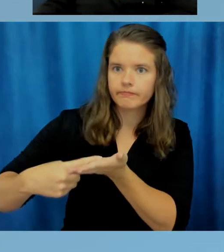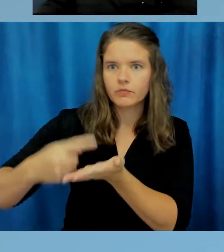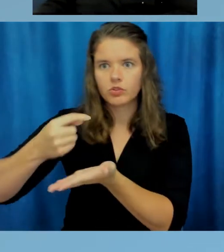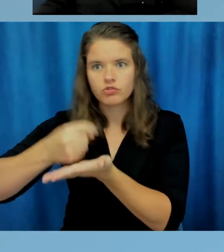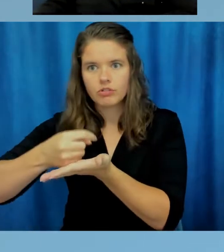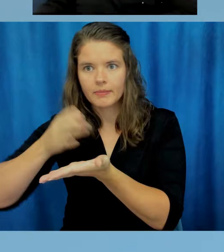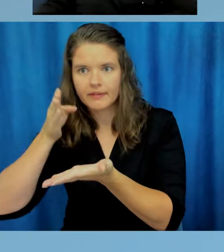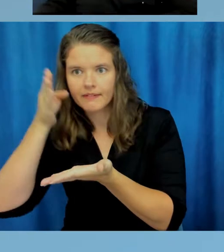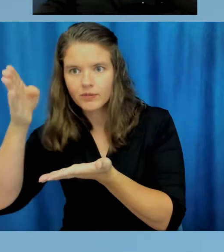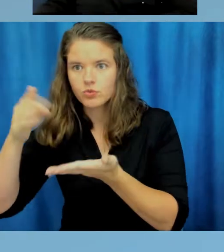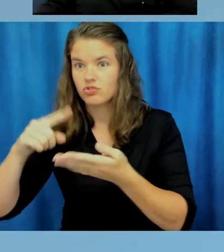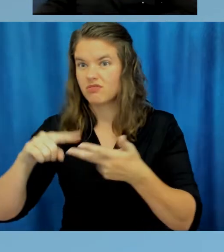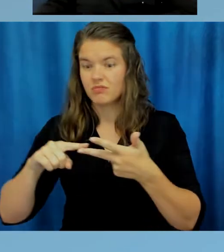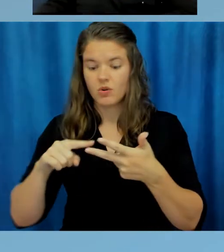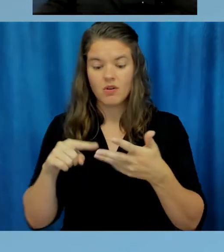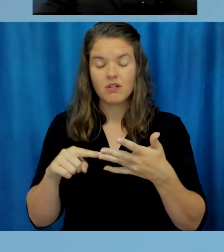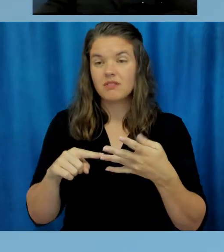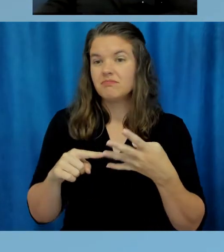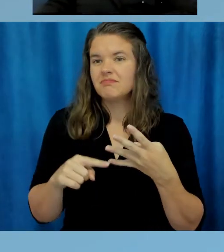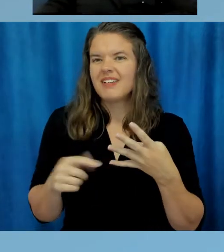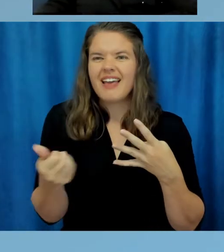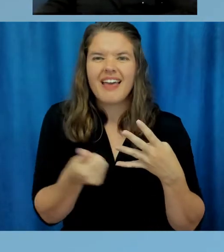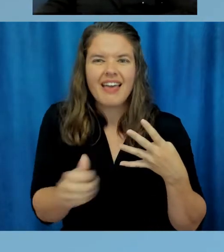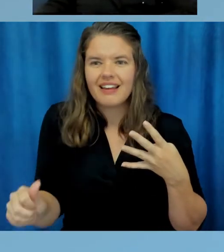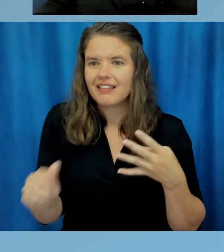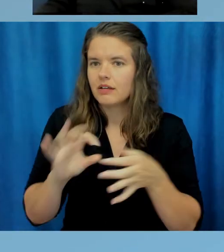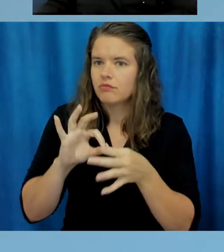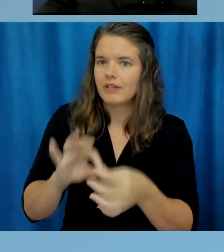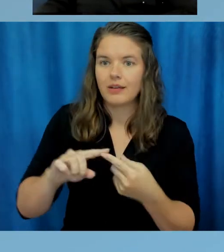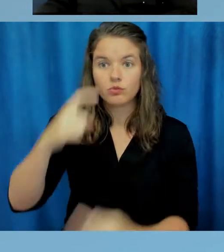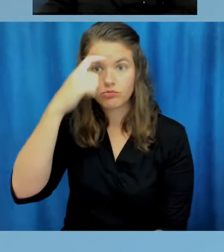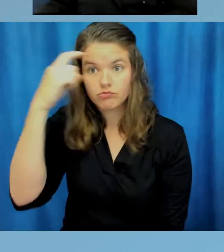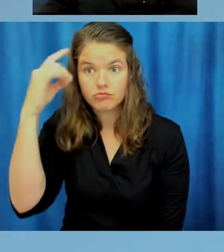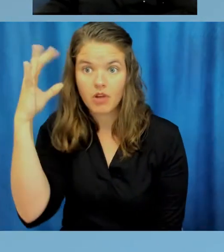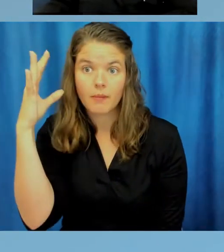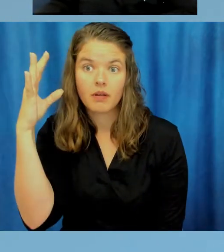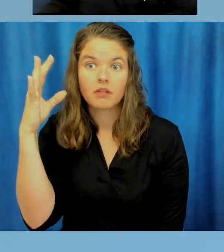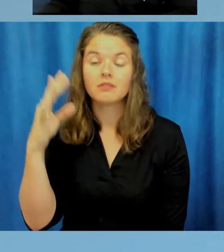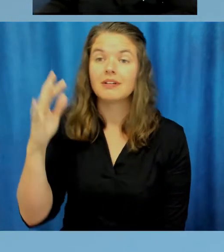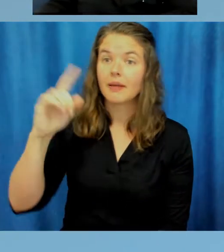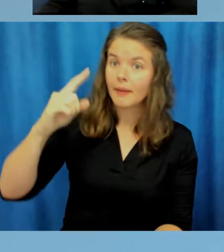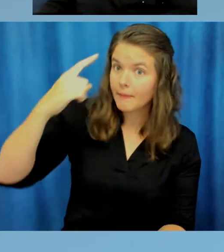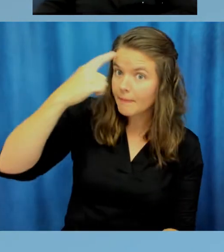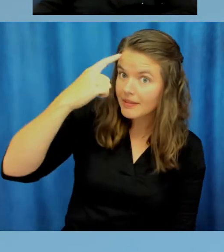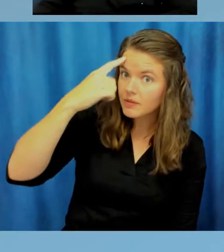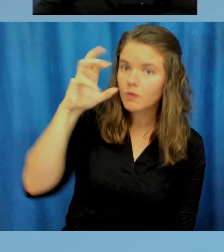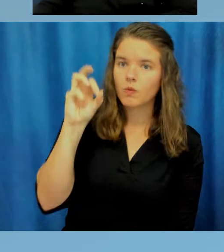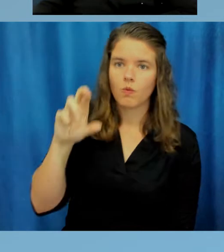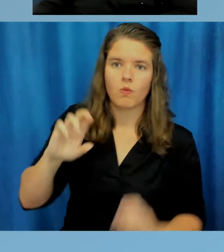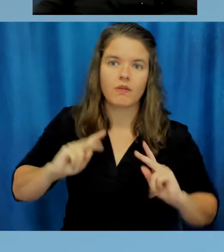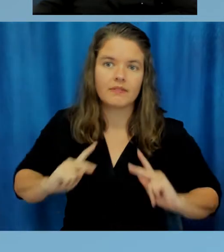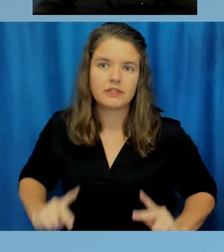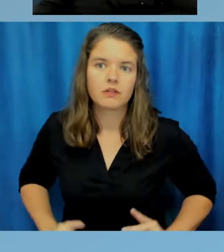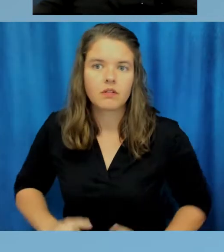of treatment, or anything trauma related, be that mental or physical.